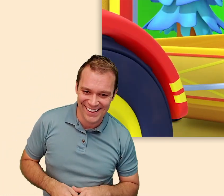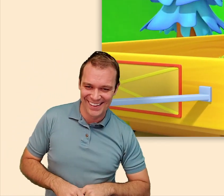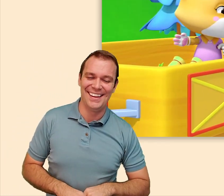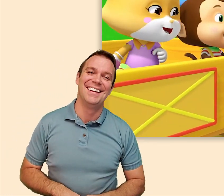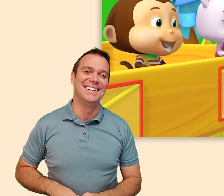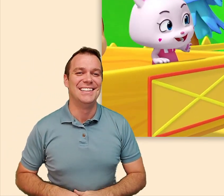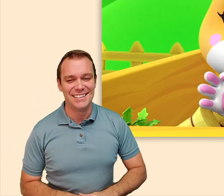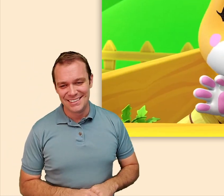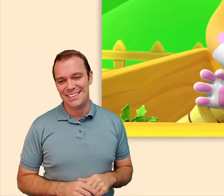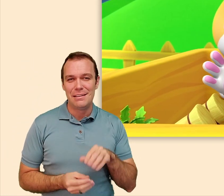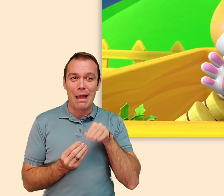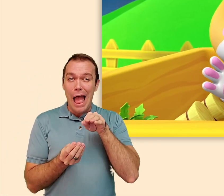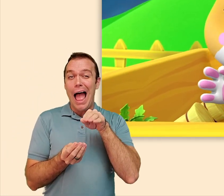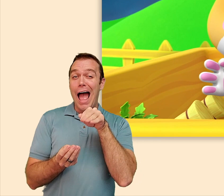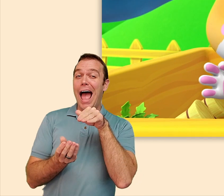ba.